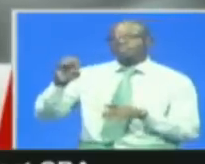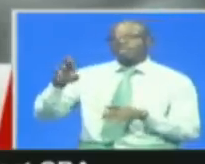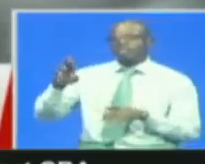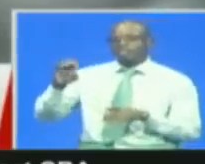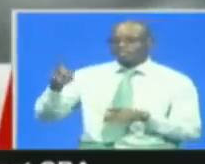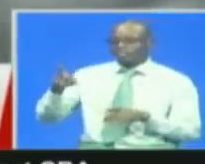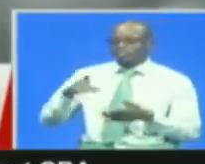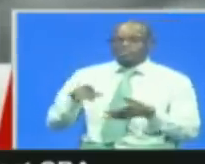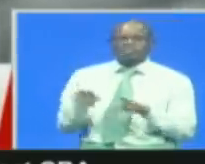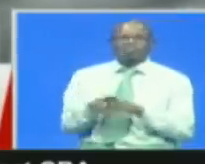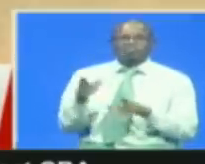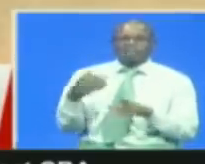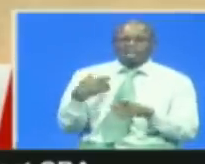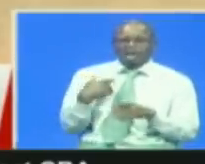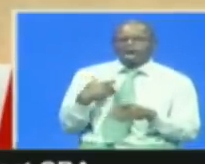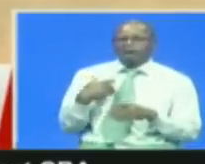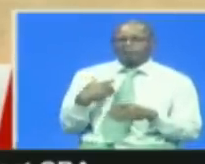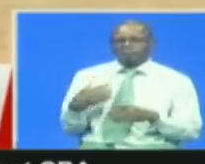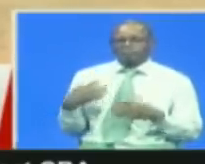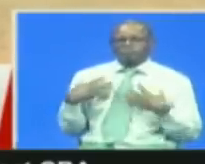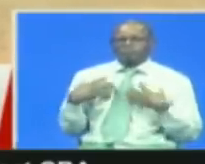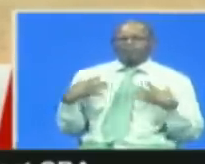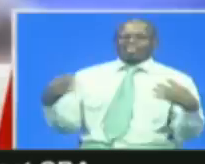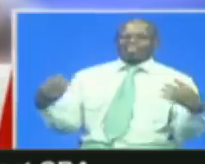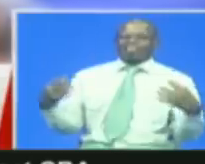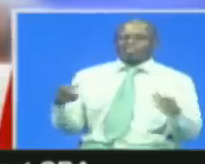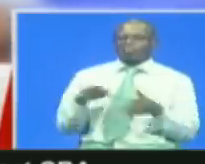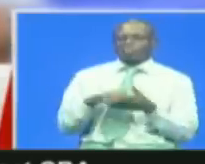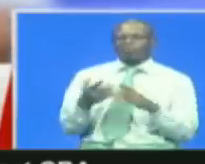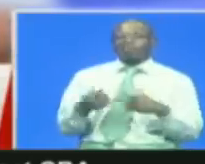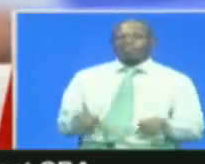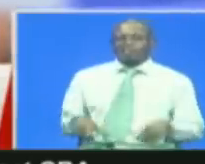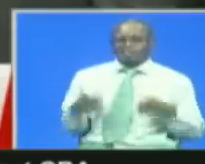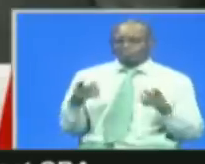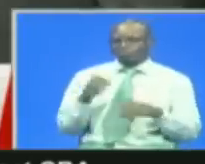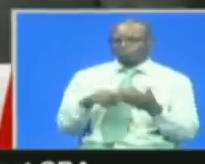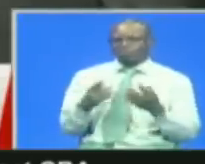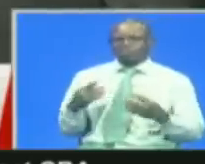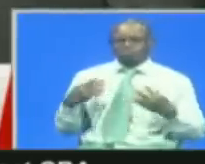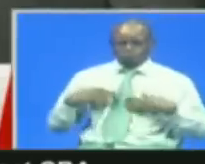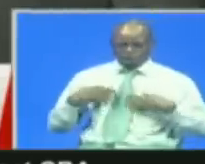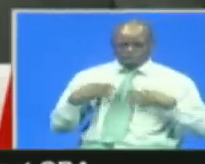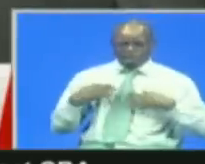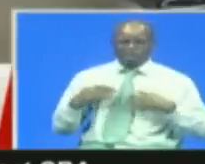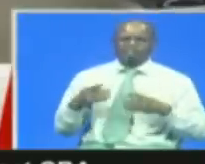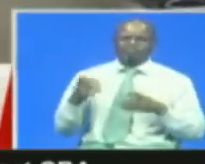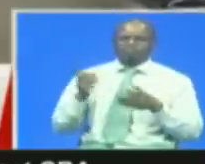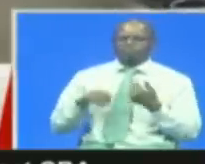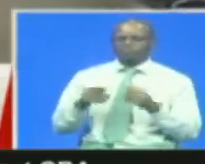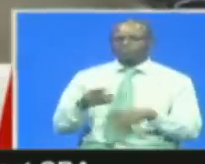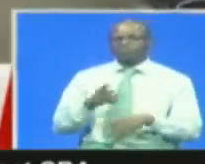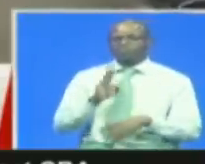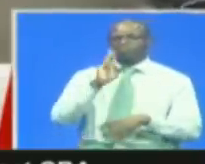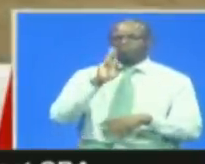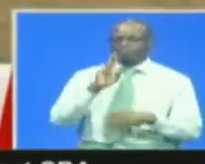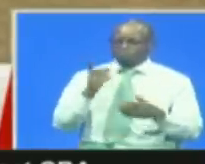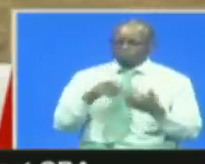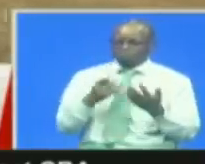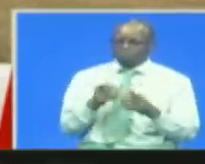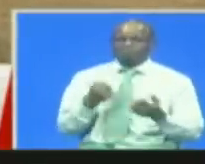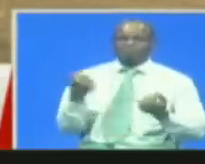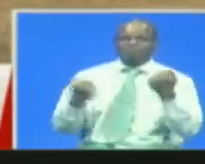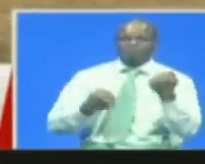of sophistication. It is in where he lives, what he wears, what he drinks, and what he drives